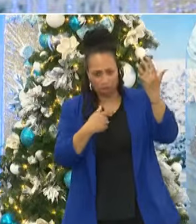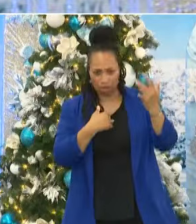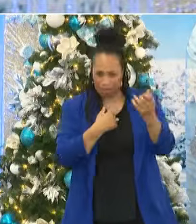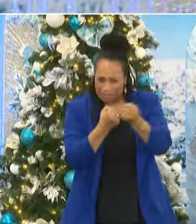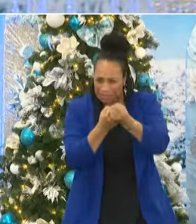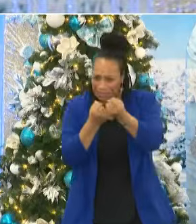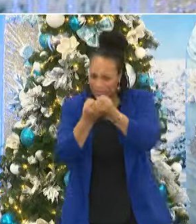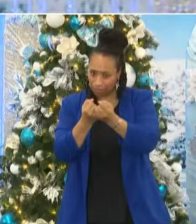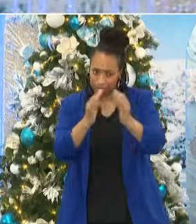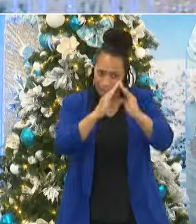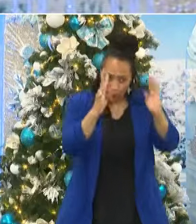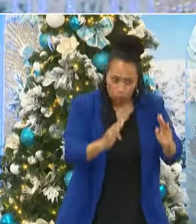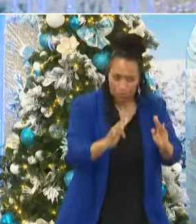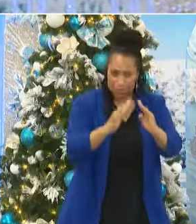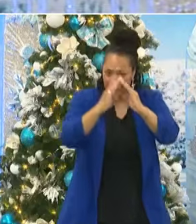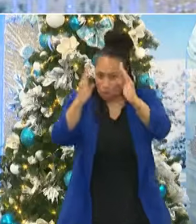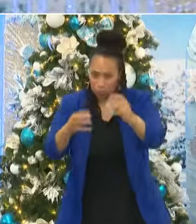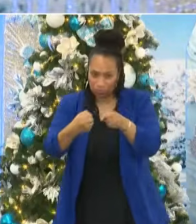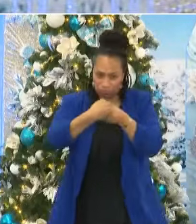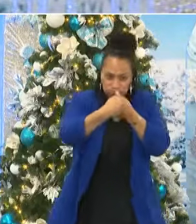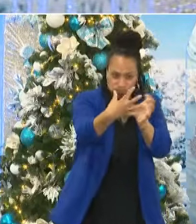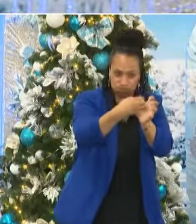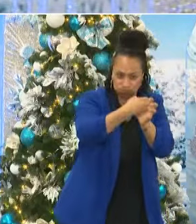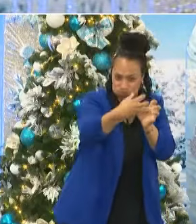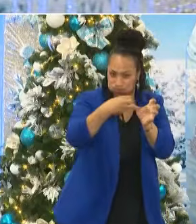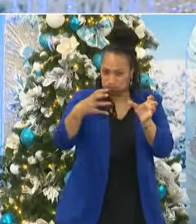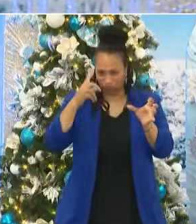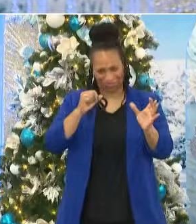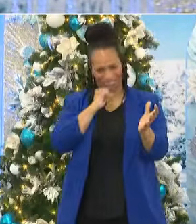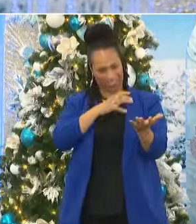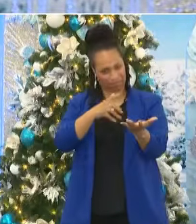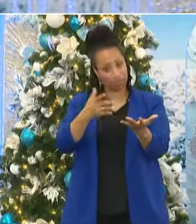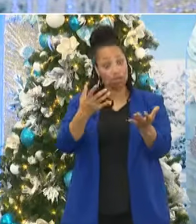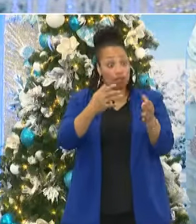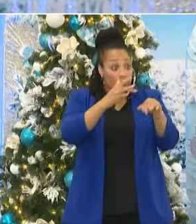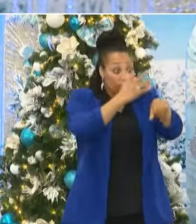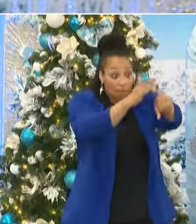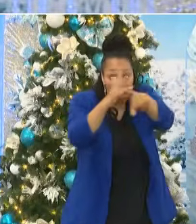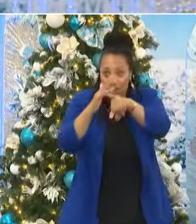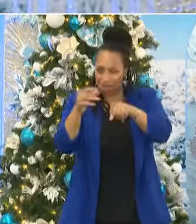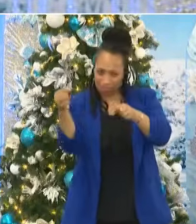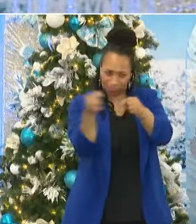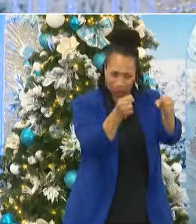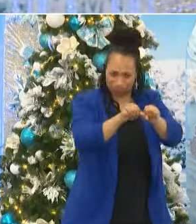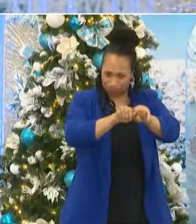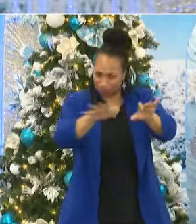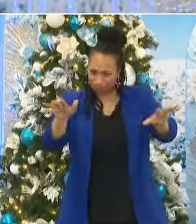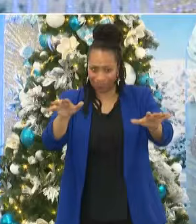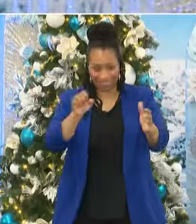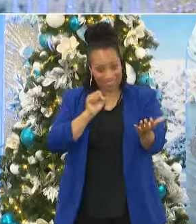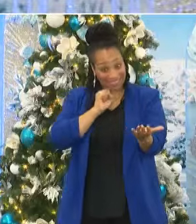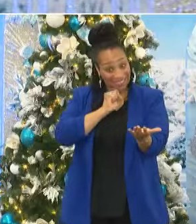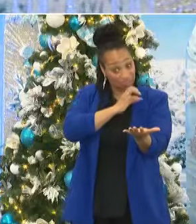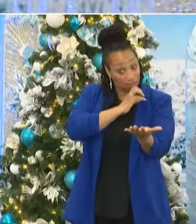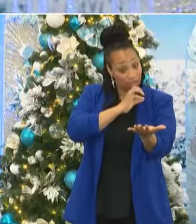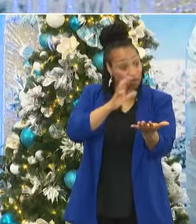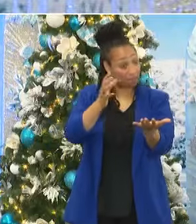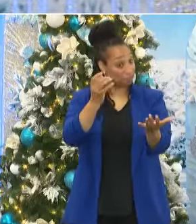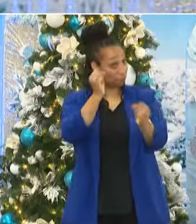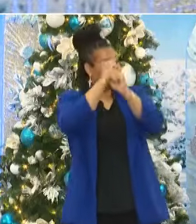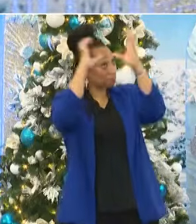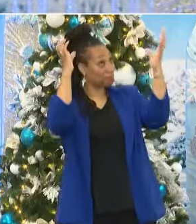more safe housing available to seniors who may want to downsize or who need to